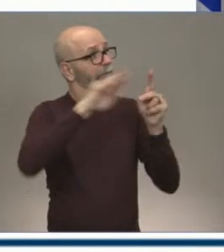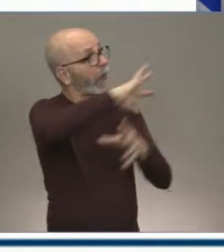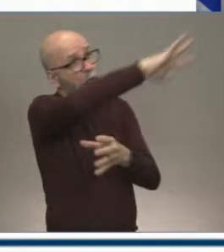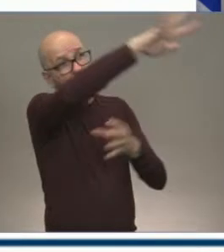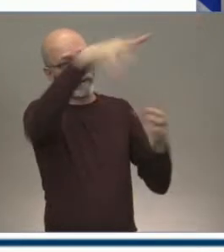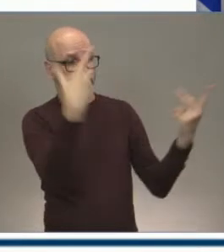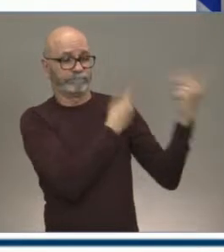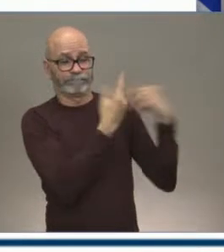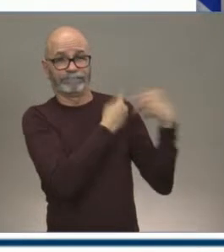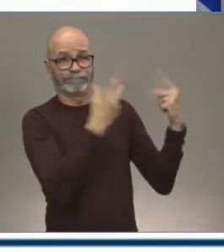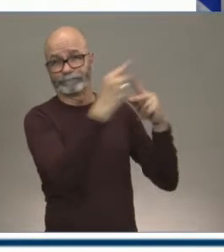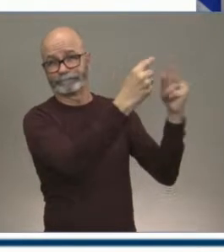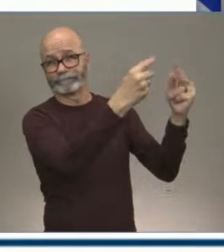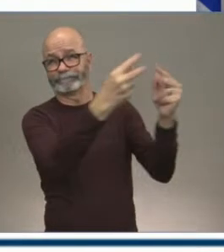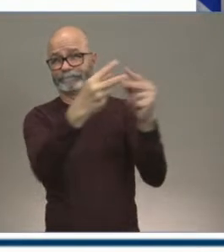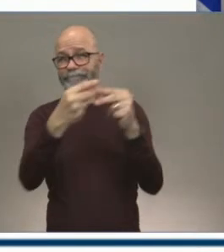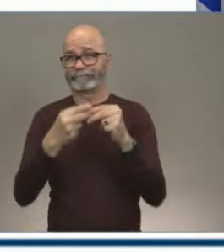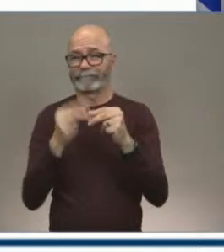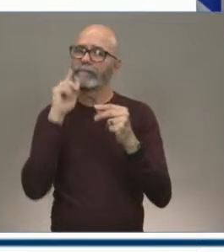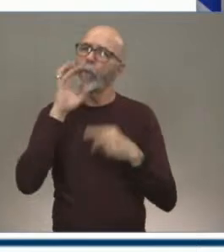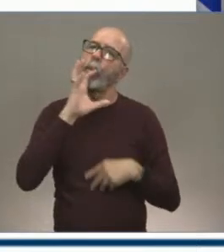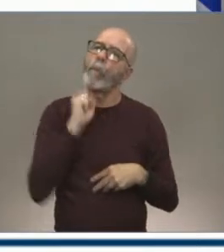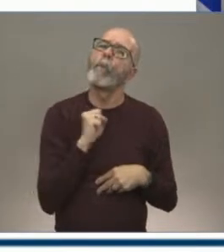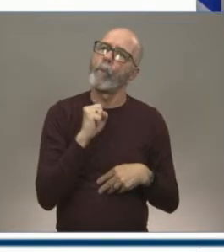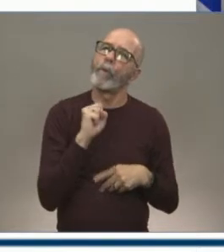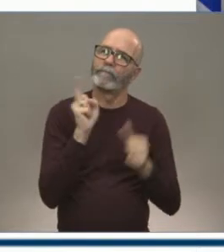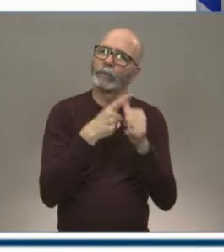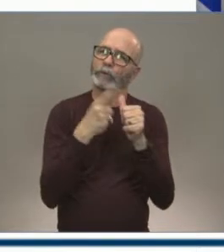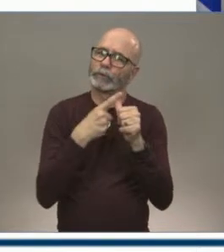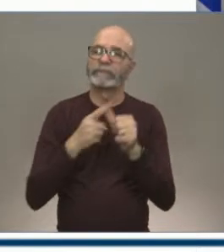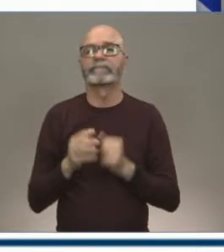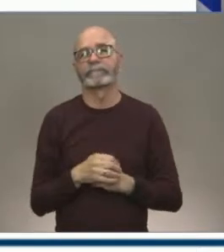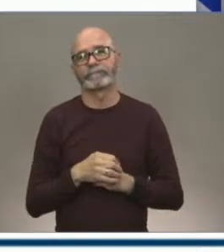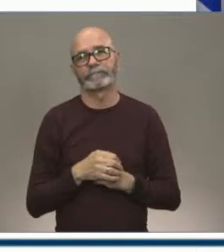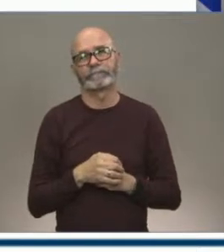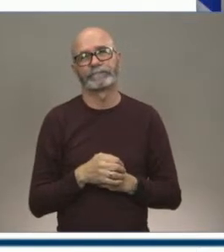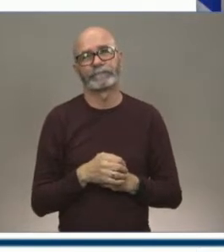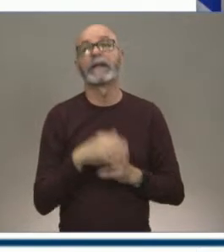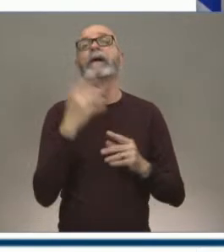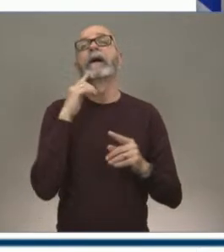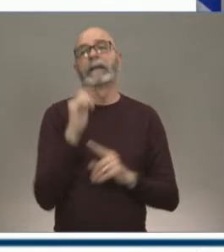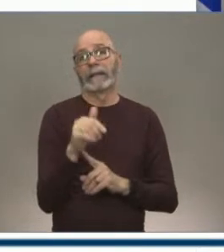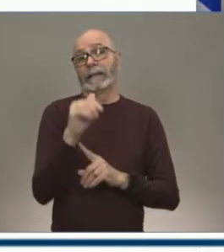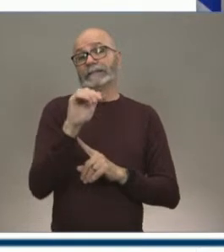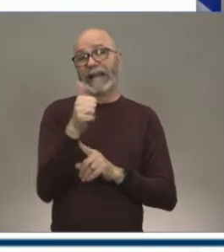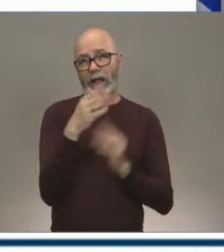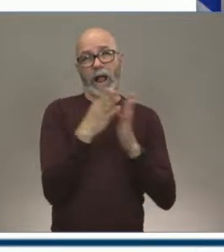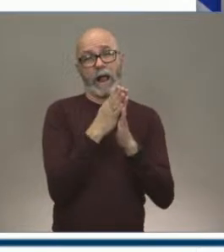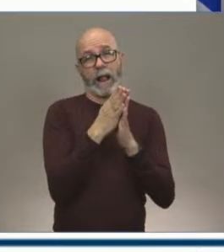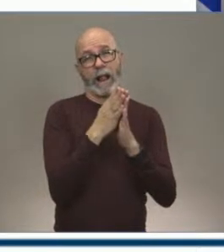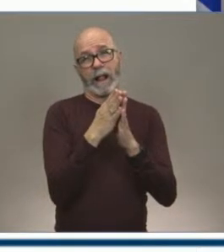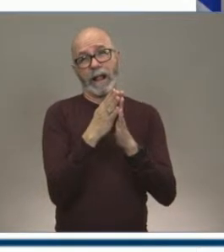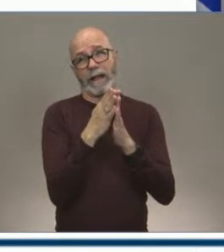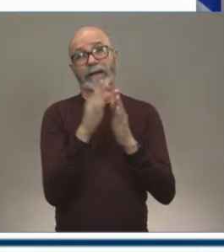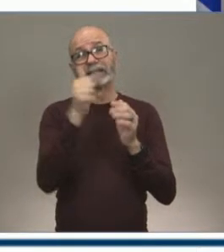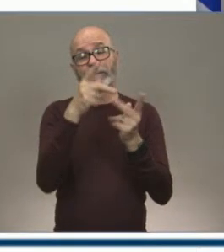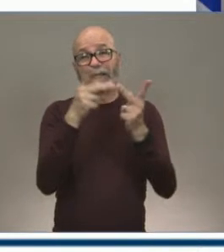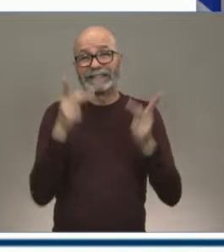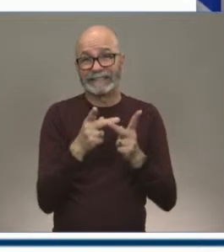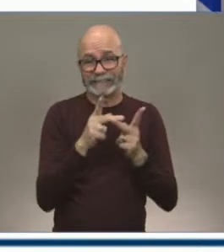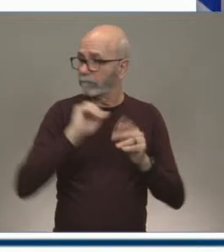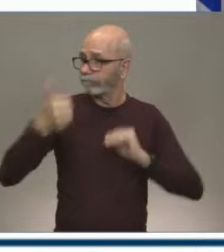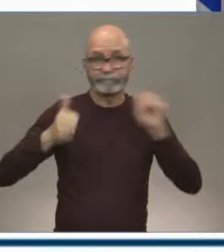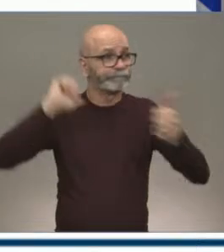for seniors. We will be running 10 clinics across the province over the next several weeks. We're also running our first clinic